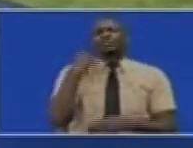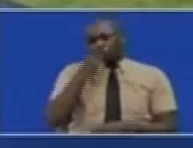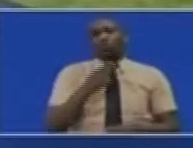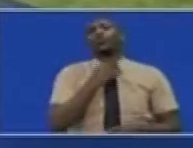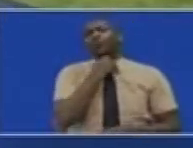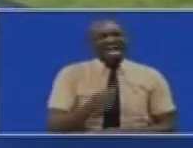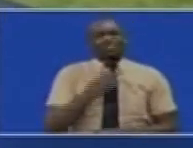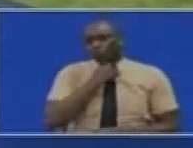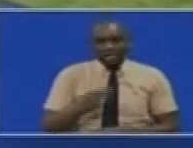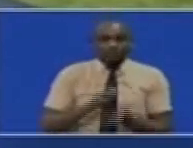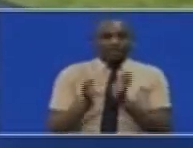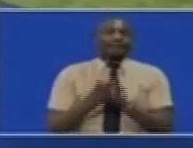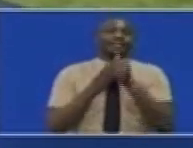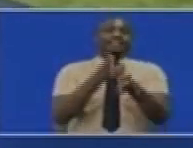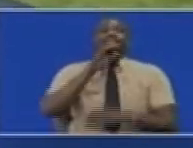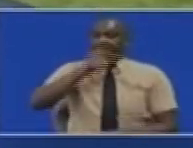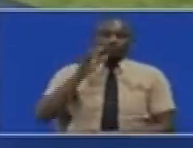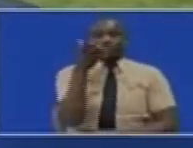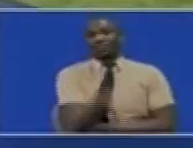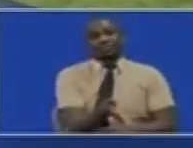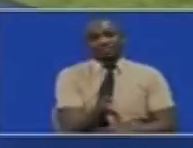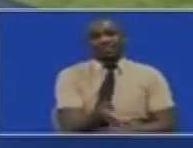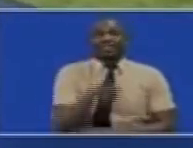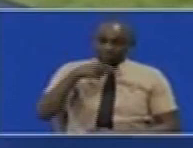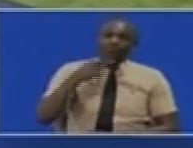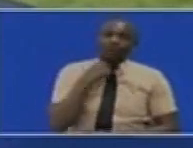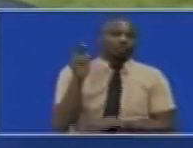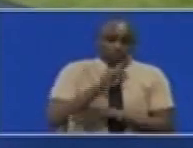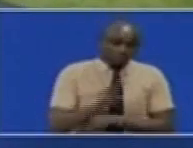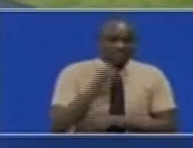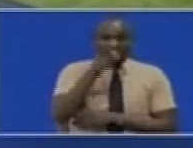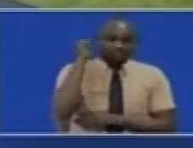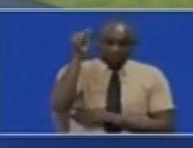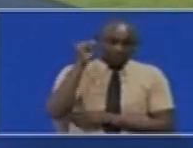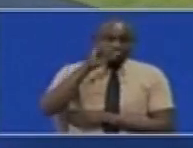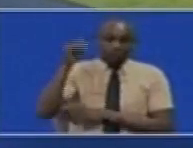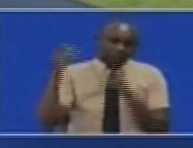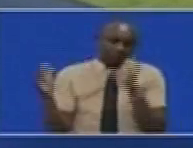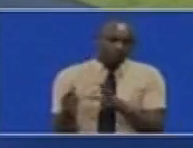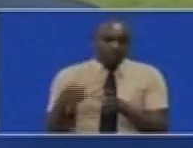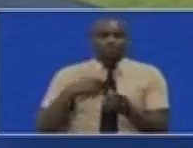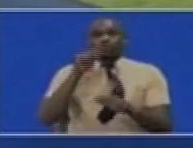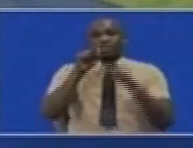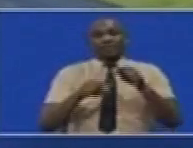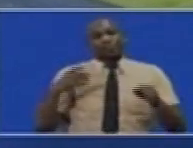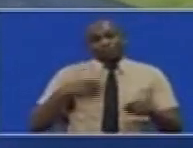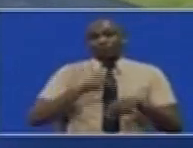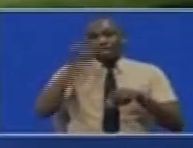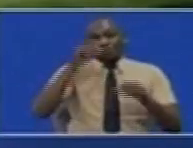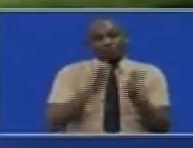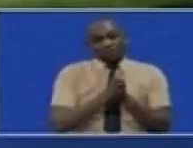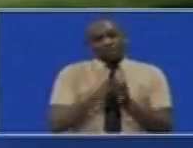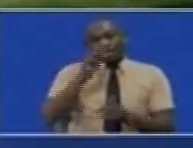wanatamani sana kuongoza hii county, wanataka kutumia hii siasa ya Jubilee kuwawanya watu wa Embu na wa